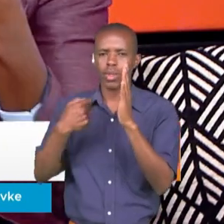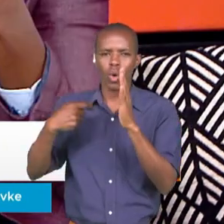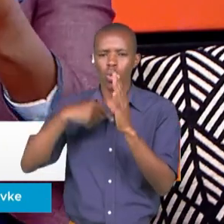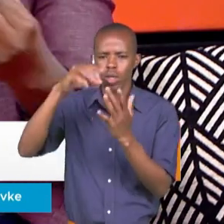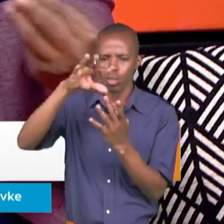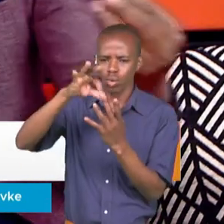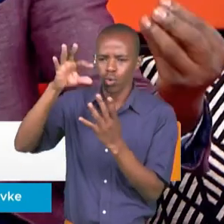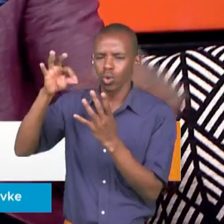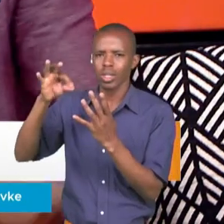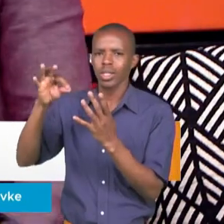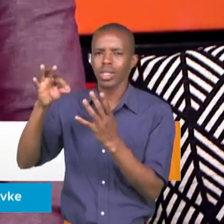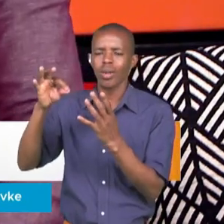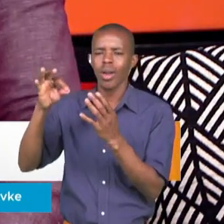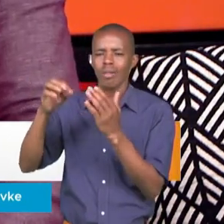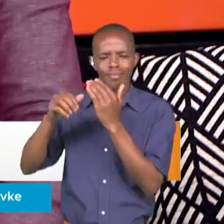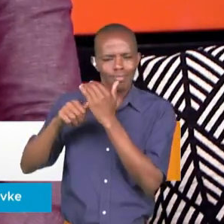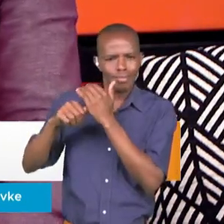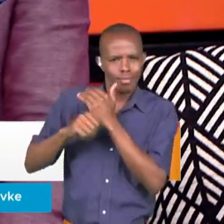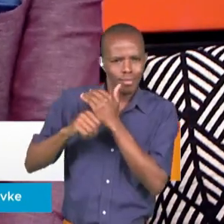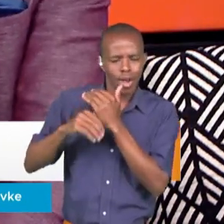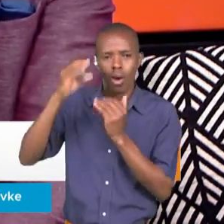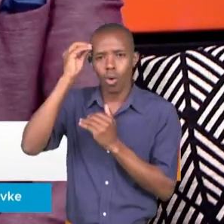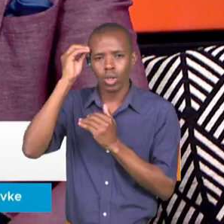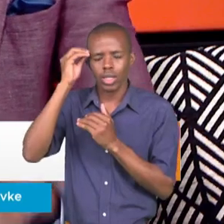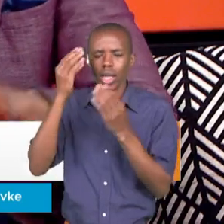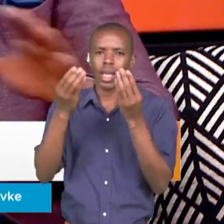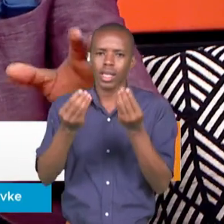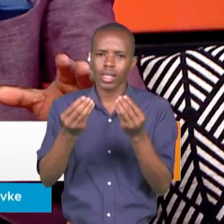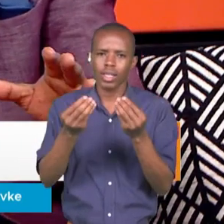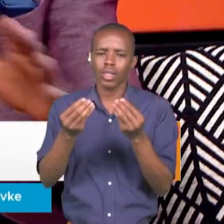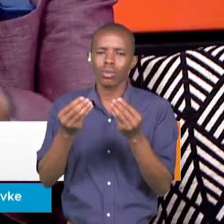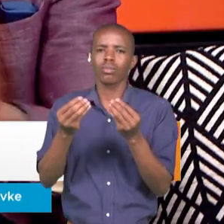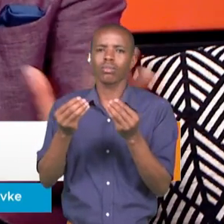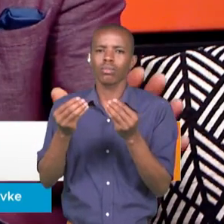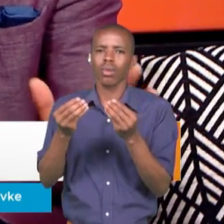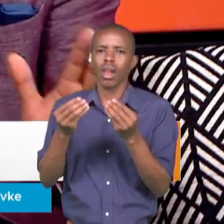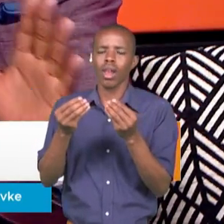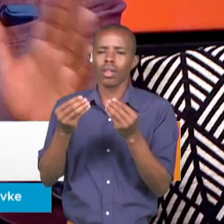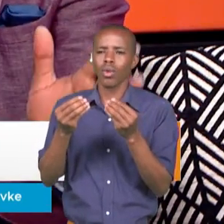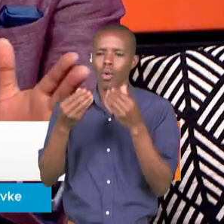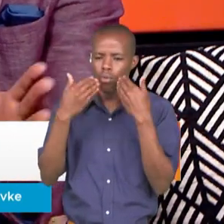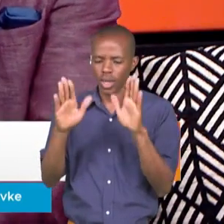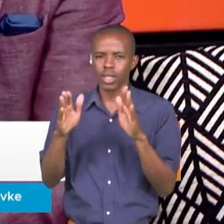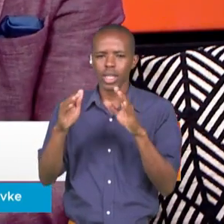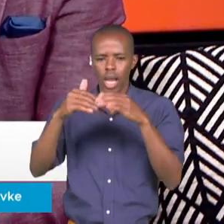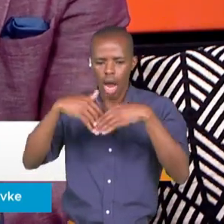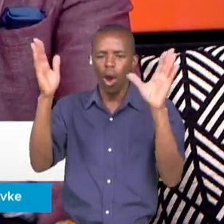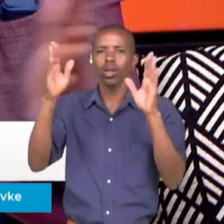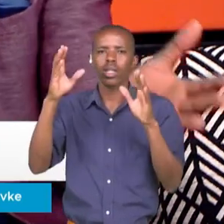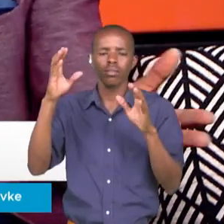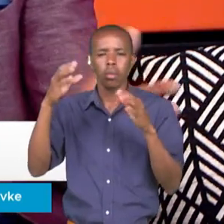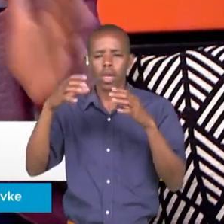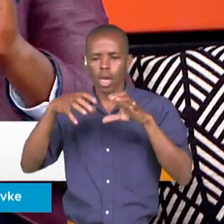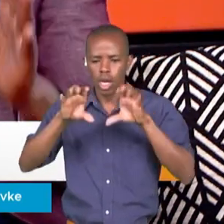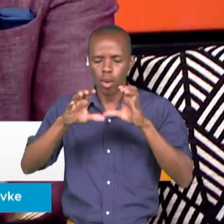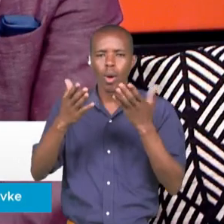these flooded courses. Sometimes people say it's easier, just get rid of it, and then you're out of the school institution with the diploma, the